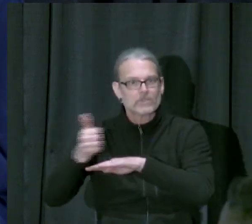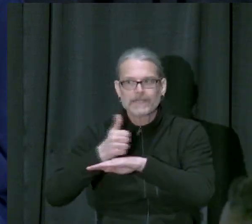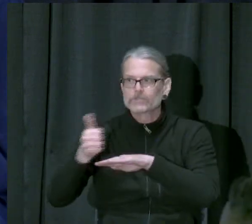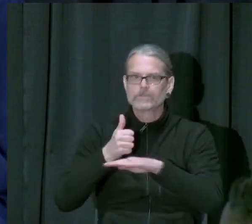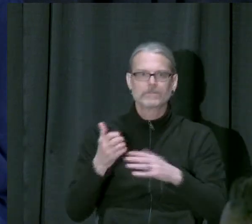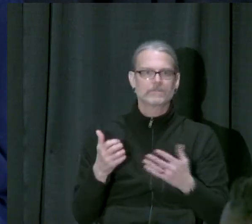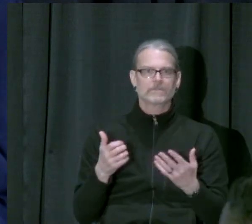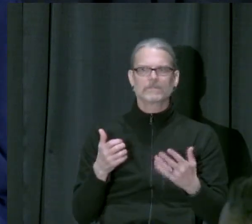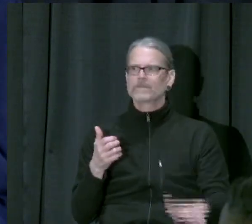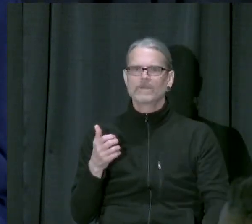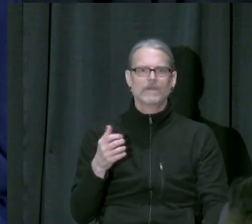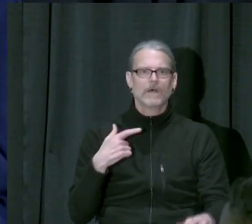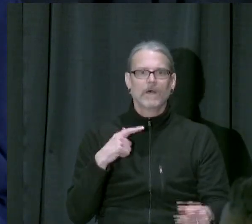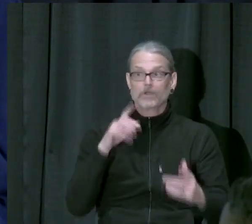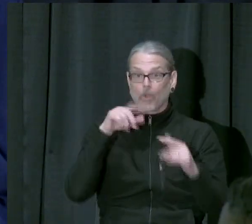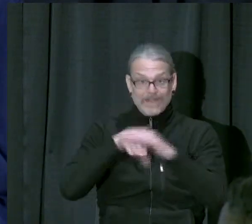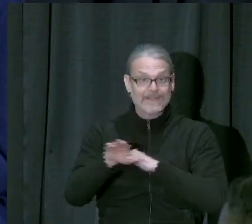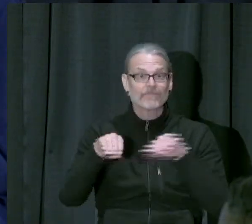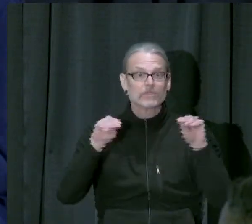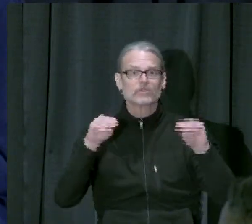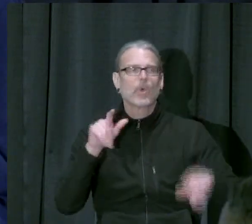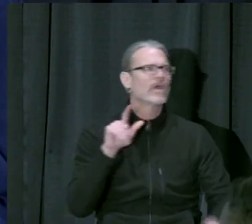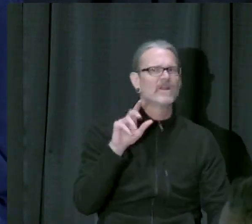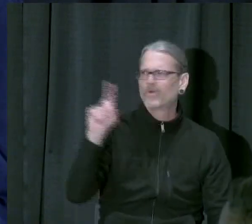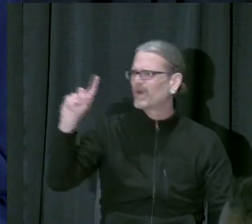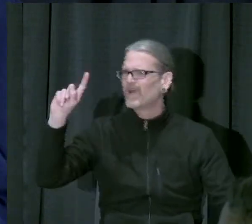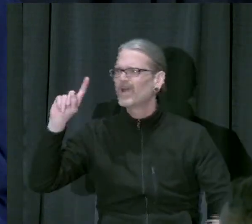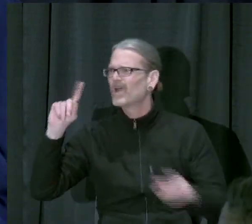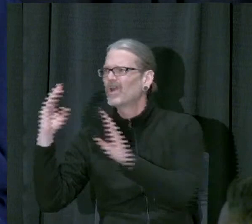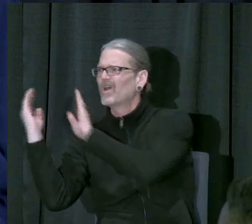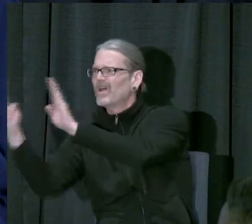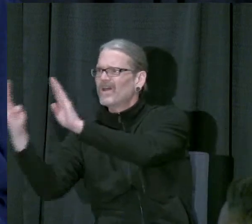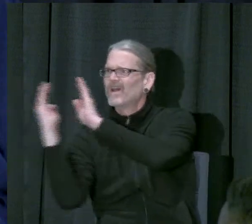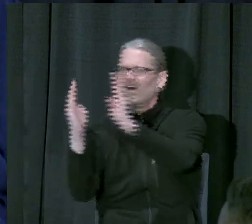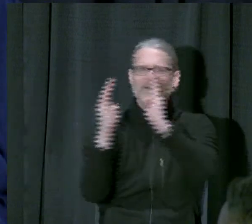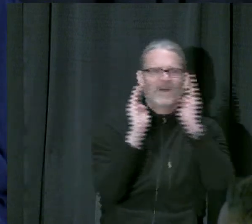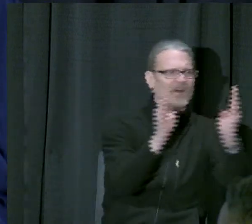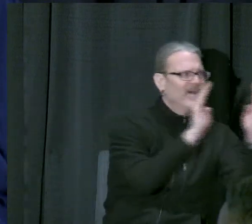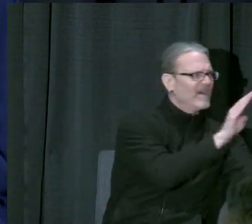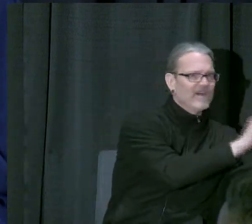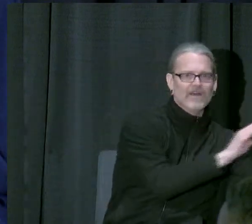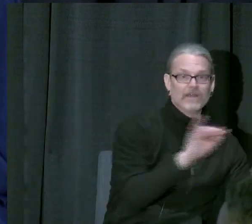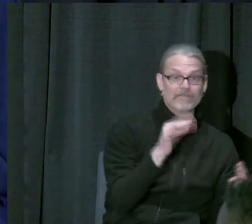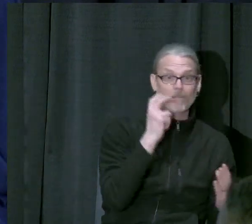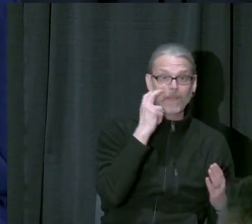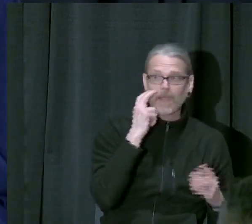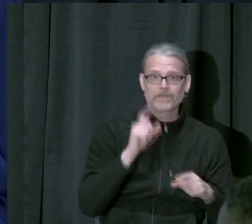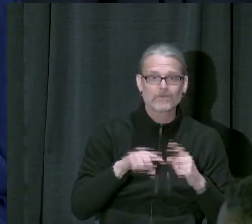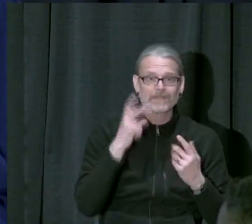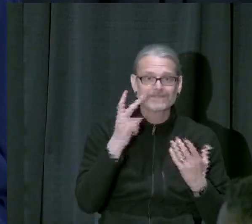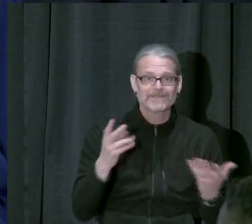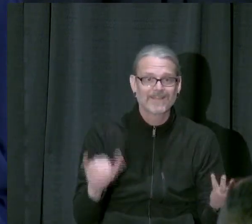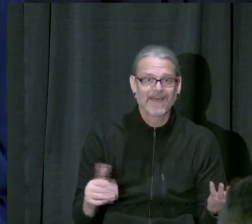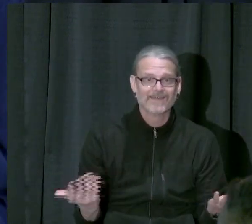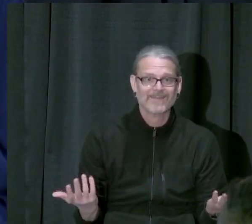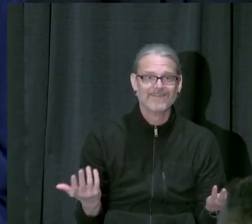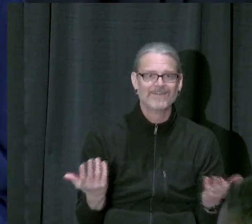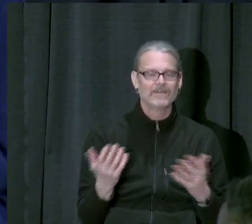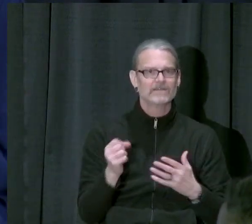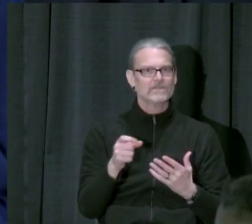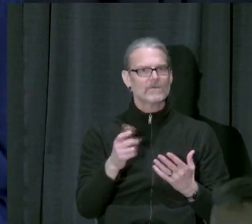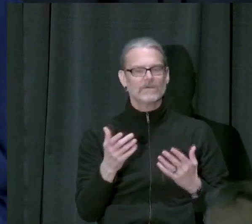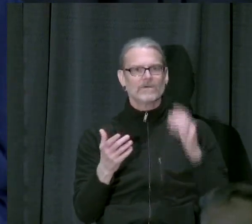the item we want is located in the store, which could be quite a chore if you can't see where things are in the store. And